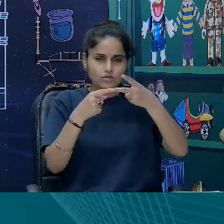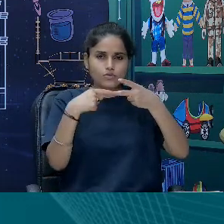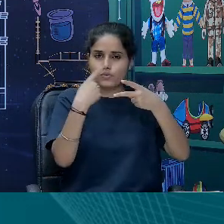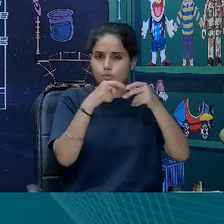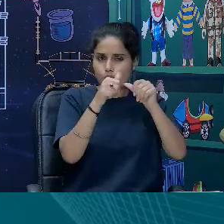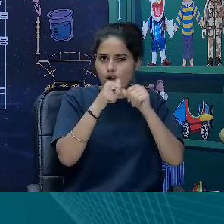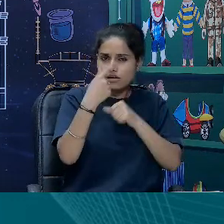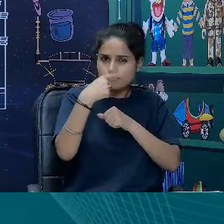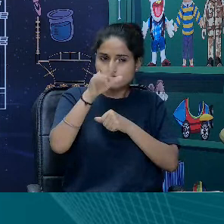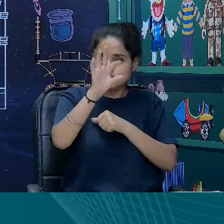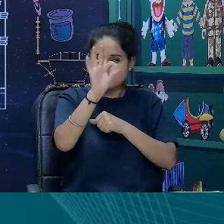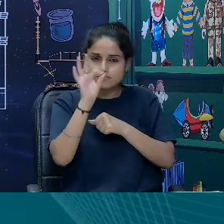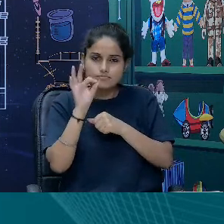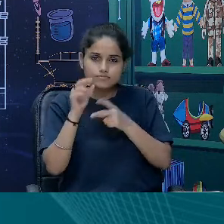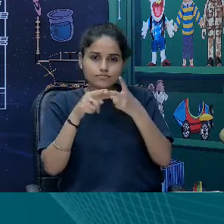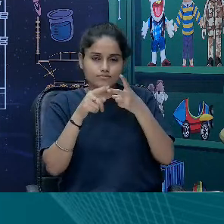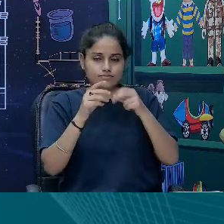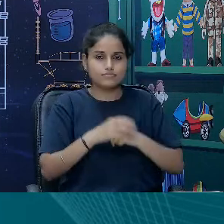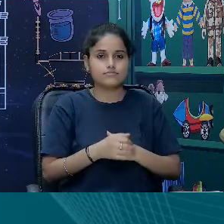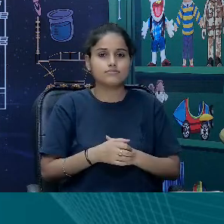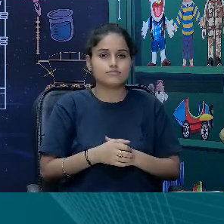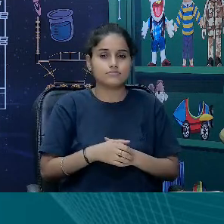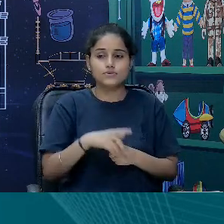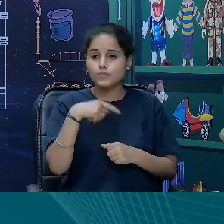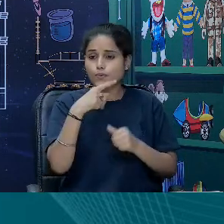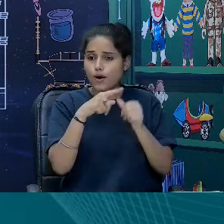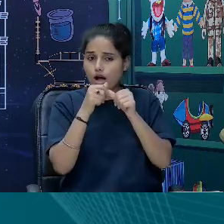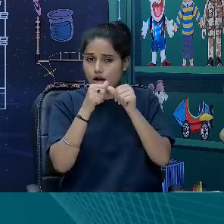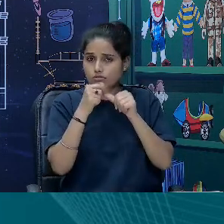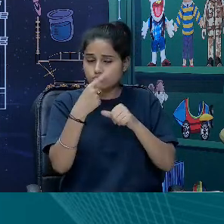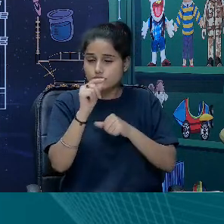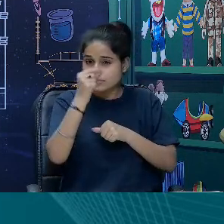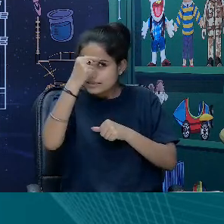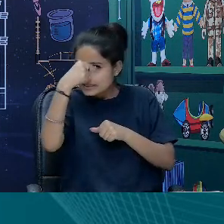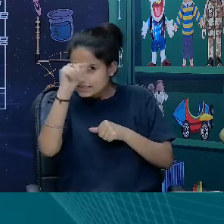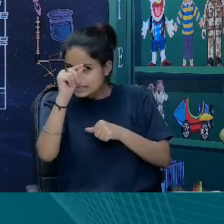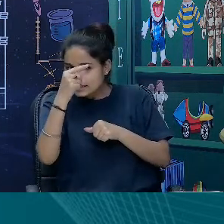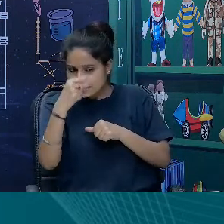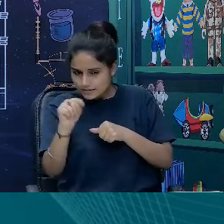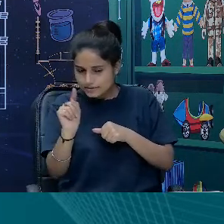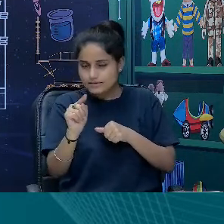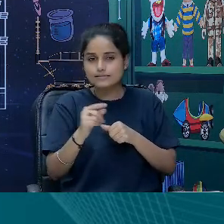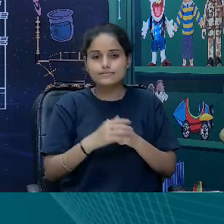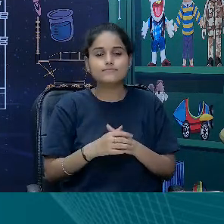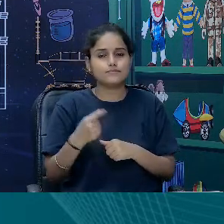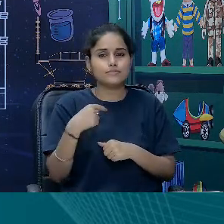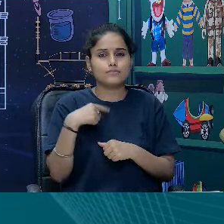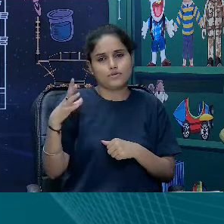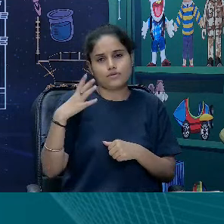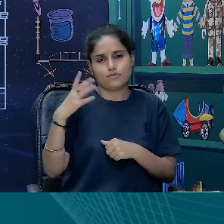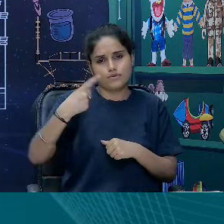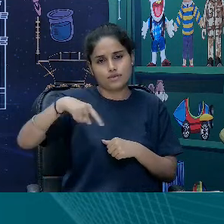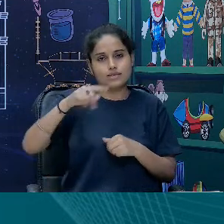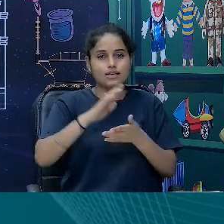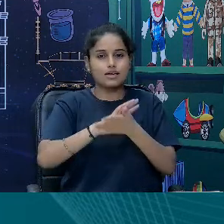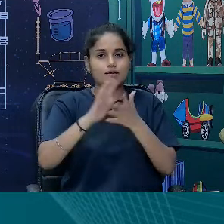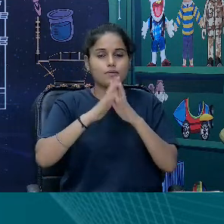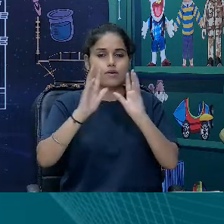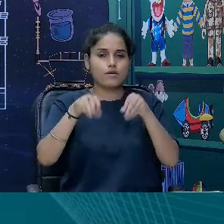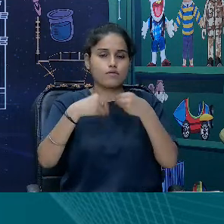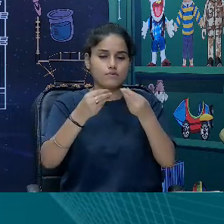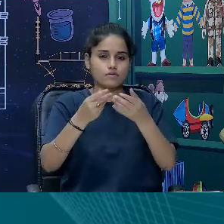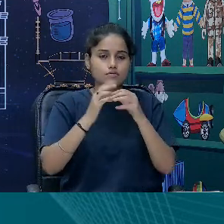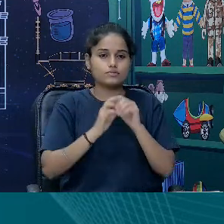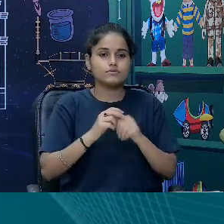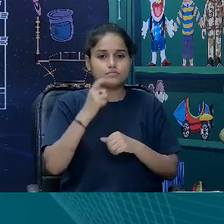on the window. You need to mark the correct option. Alright, so I'll be waiting for your work.